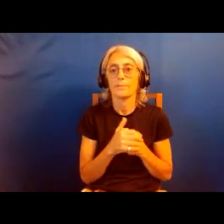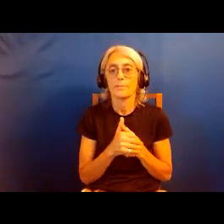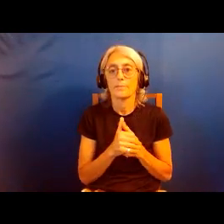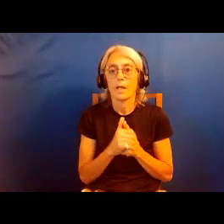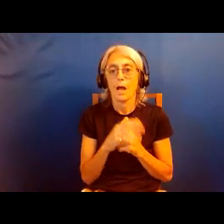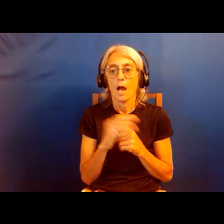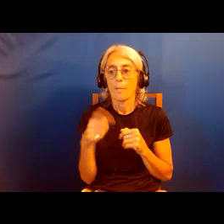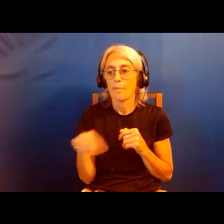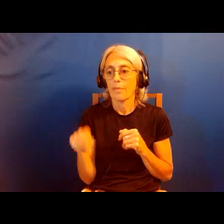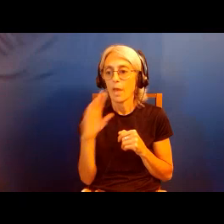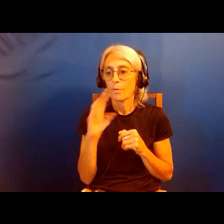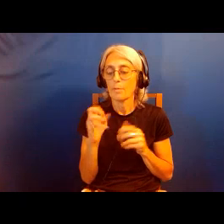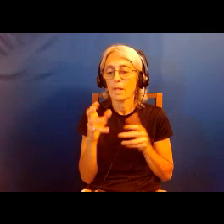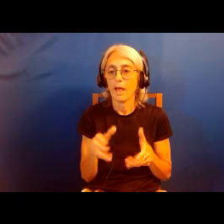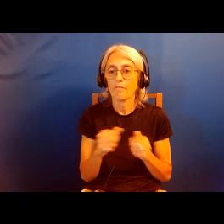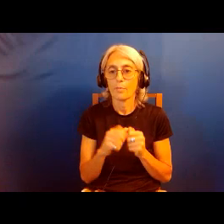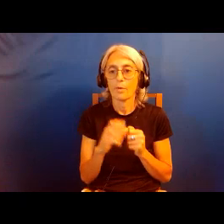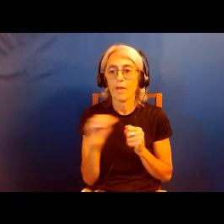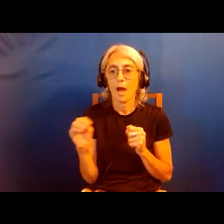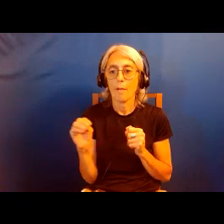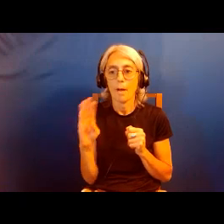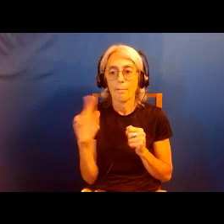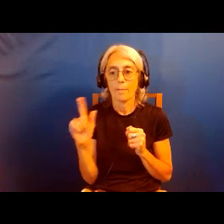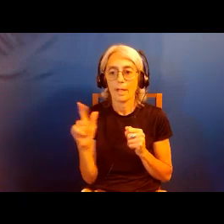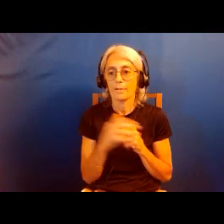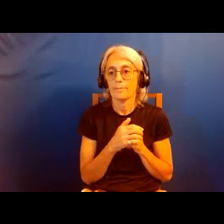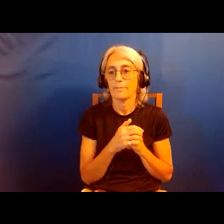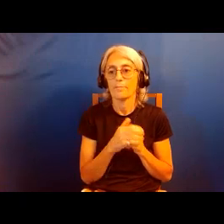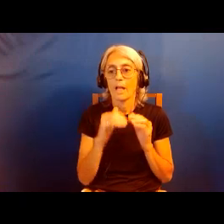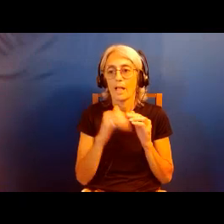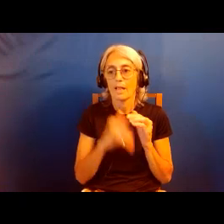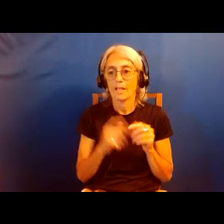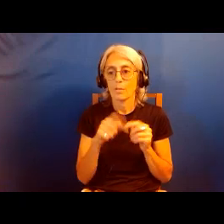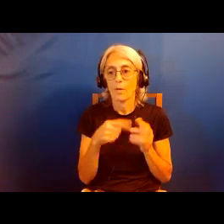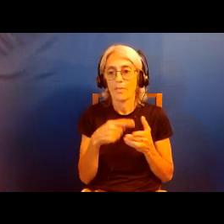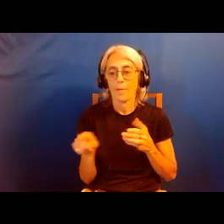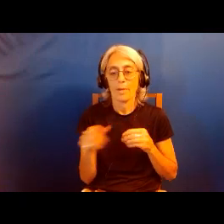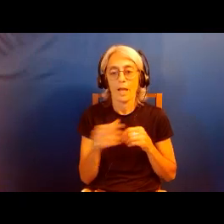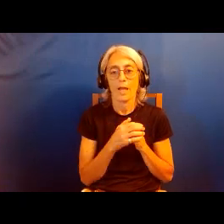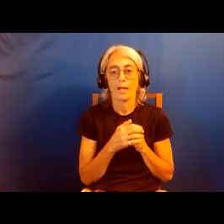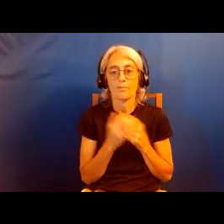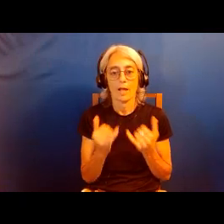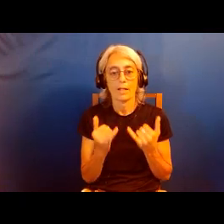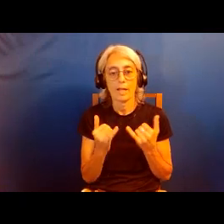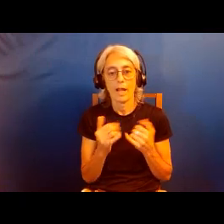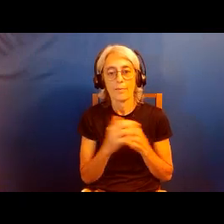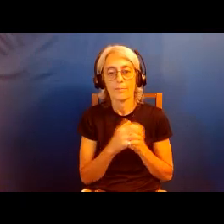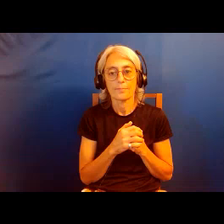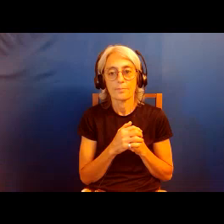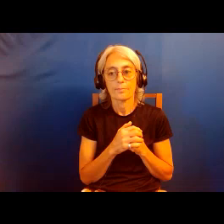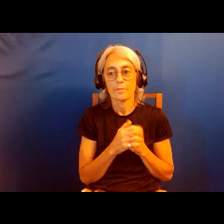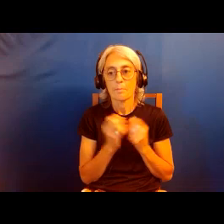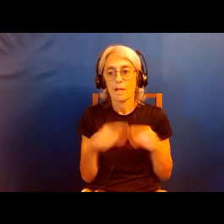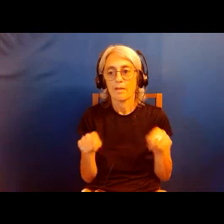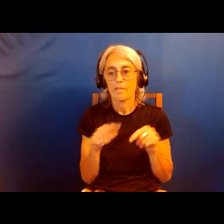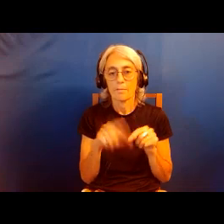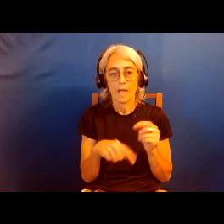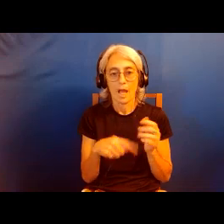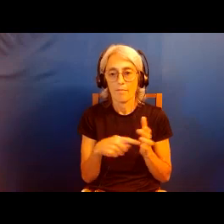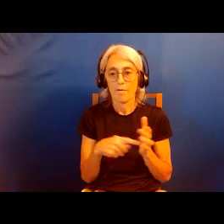would be left with a bill that's less than what they're paying right now. Many of them can afford it,